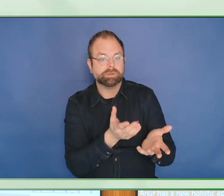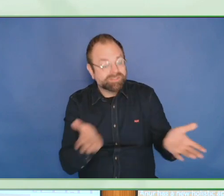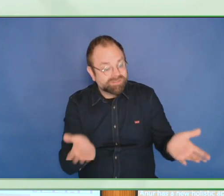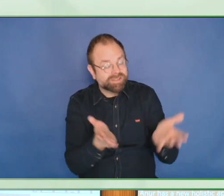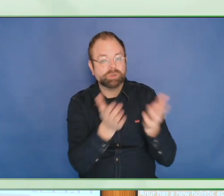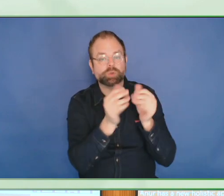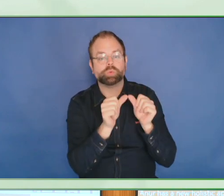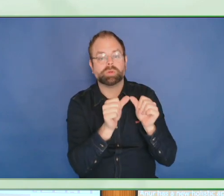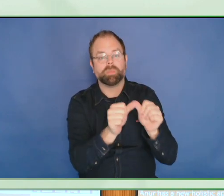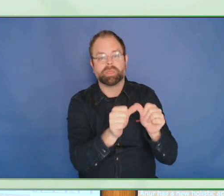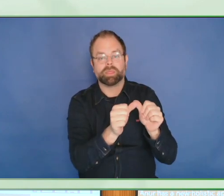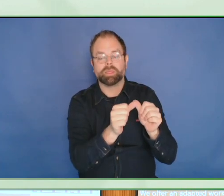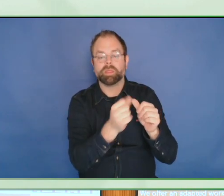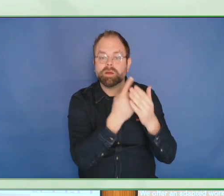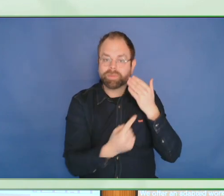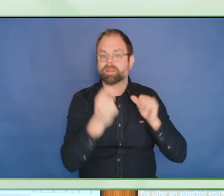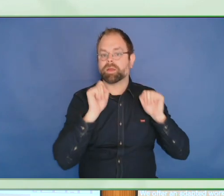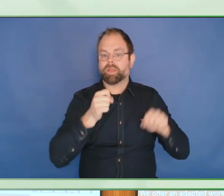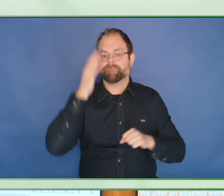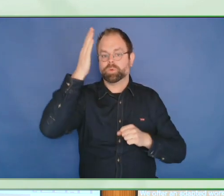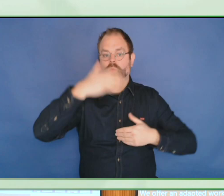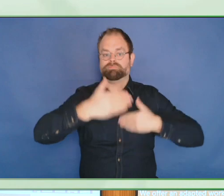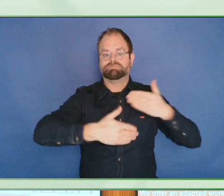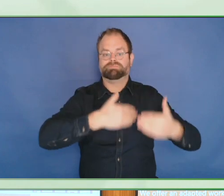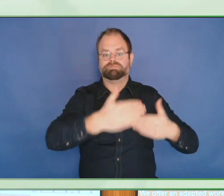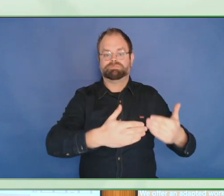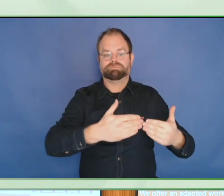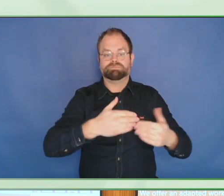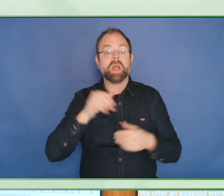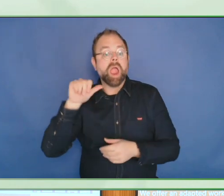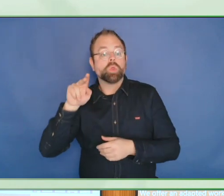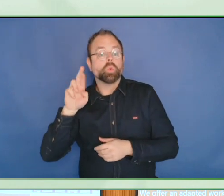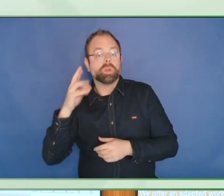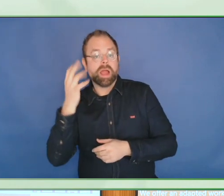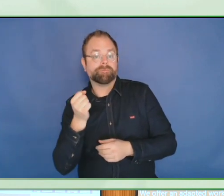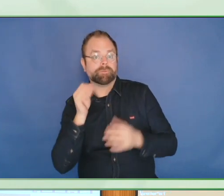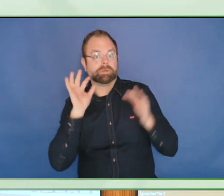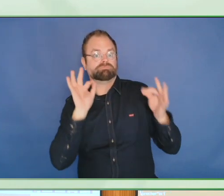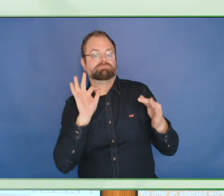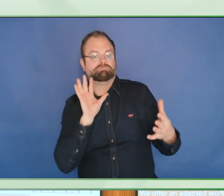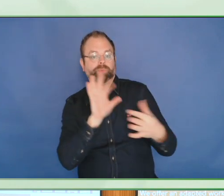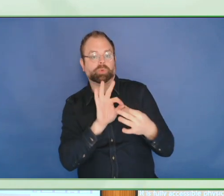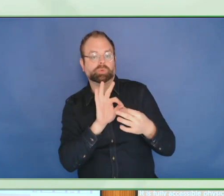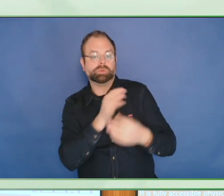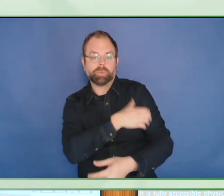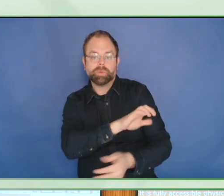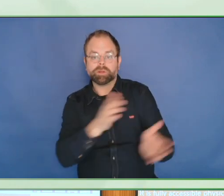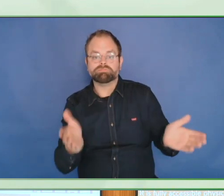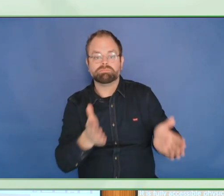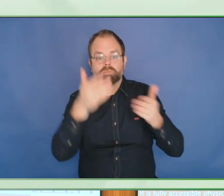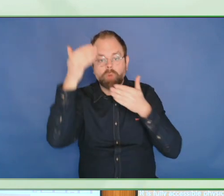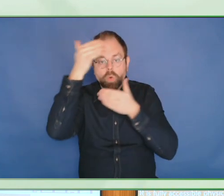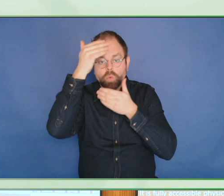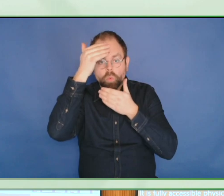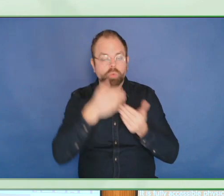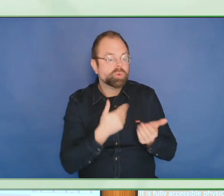fully accessible, physically and emotionally supportive. We work on skill development, and that's by offering training in